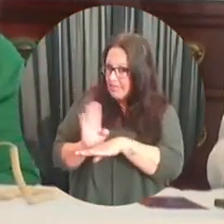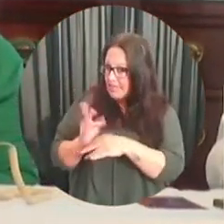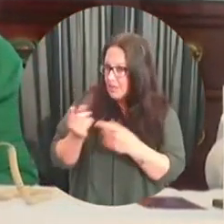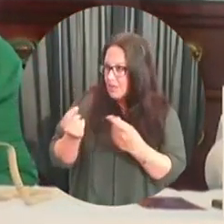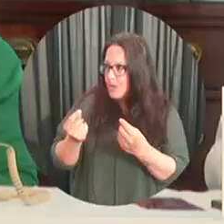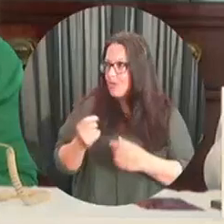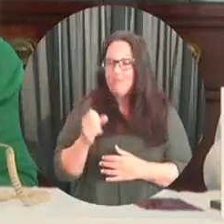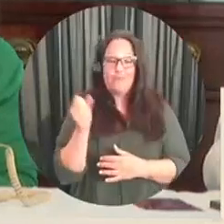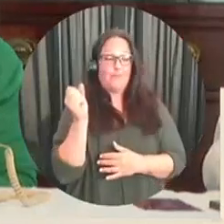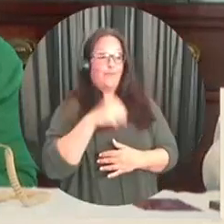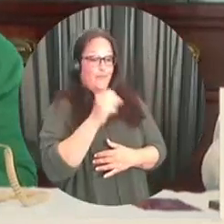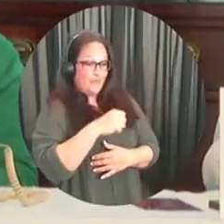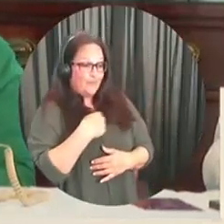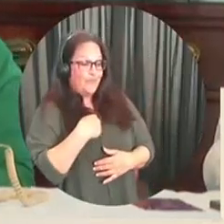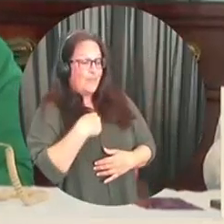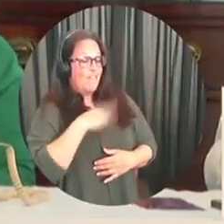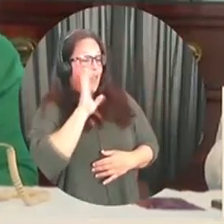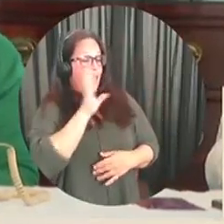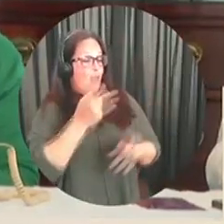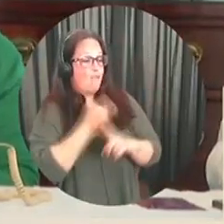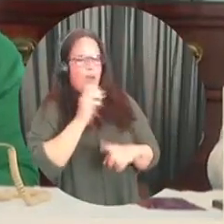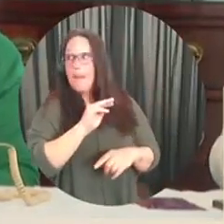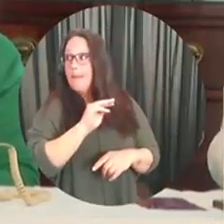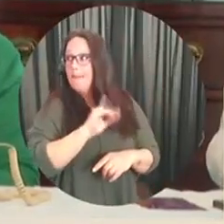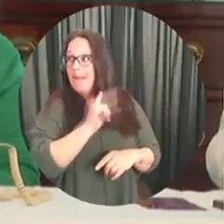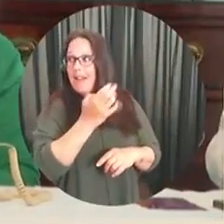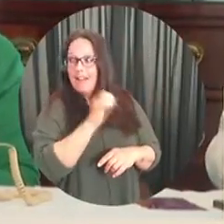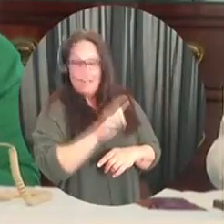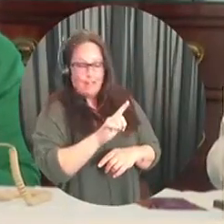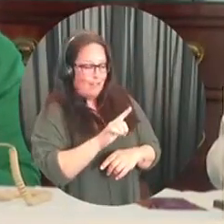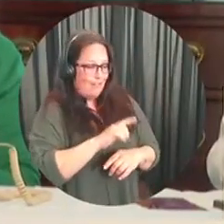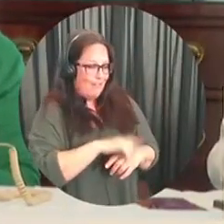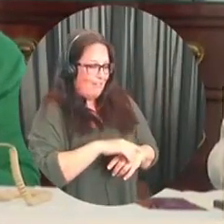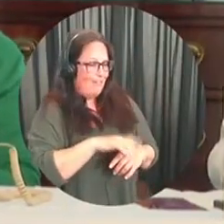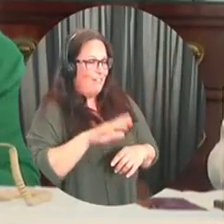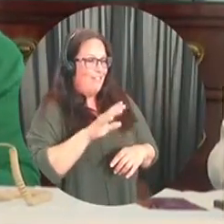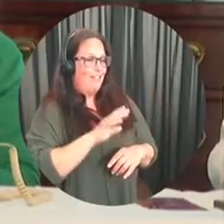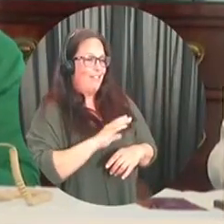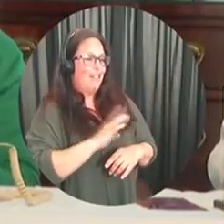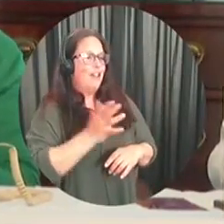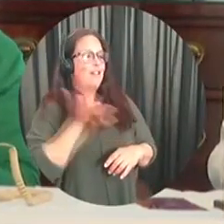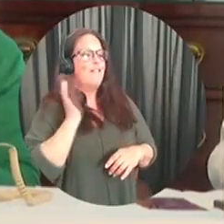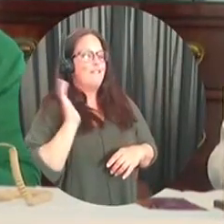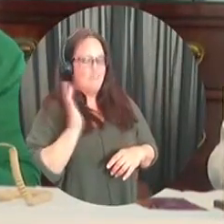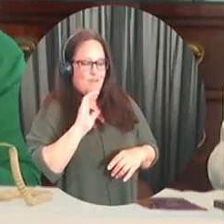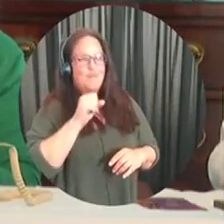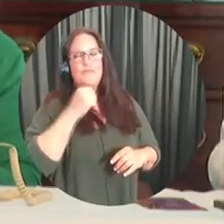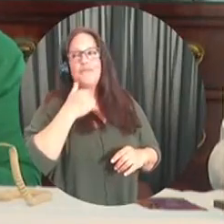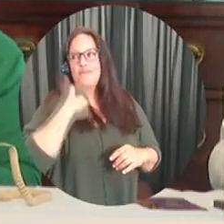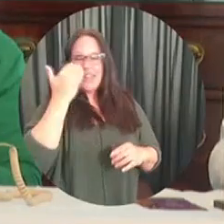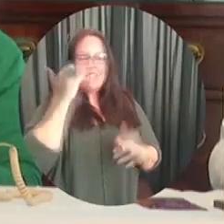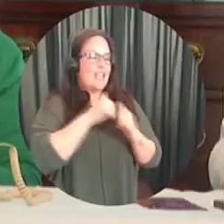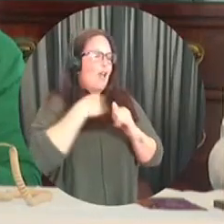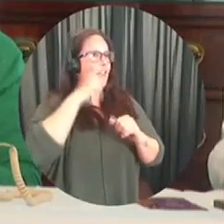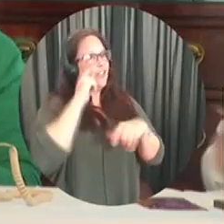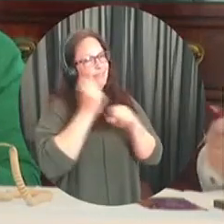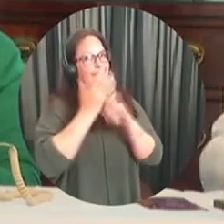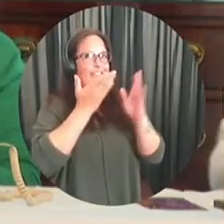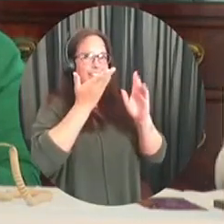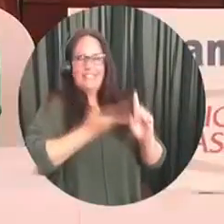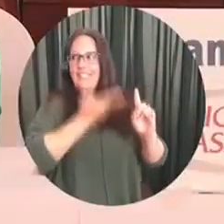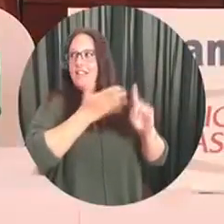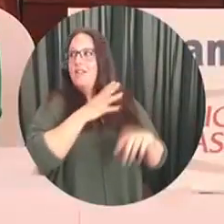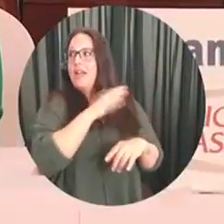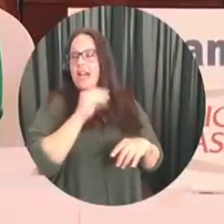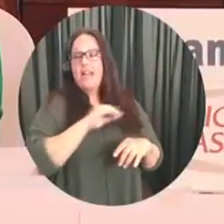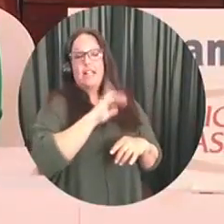to you from Mike Lorenz. So hello. Former Mayor Lorenz, but that's how I always think of him. And Joyce and Mike